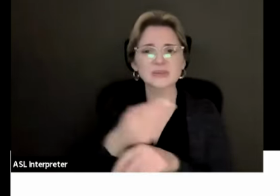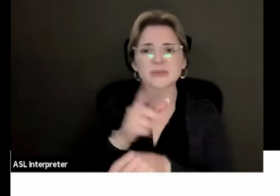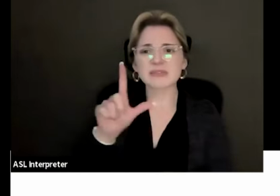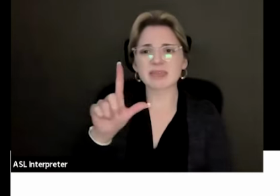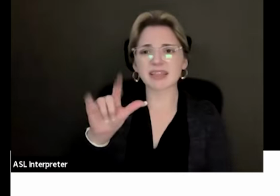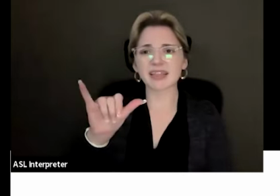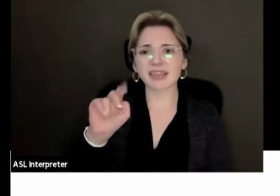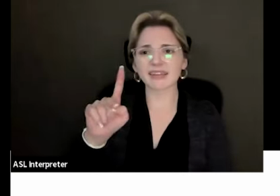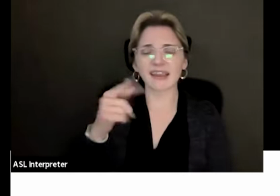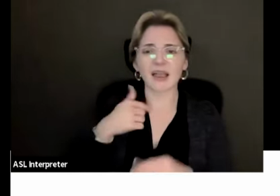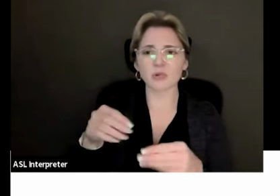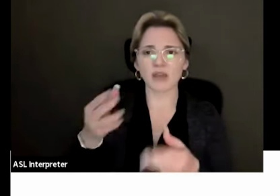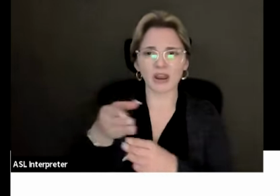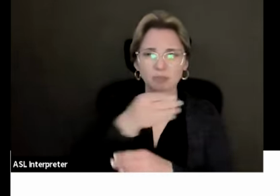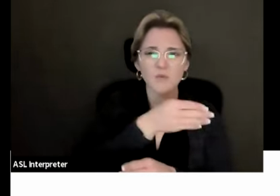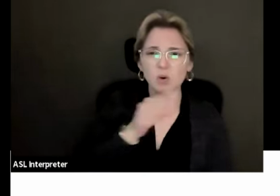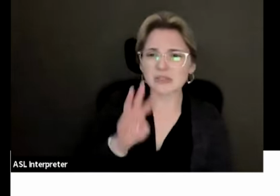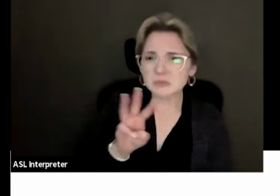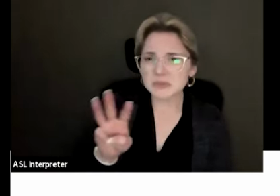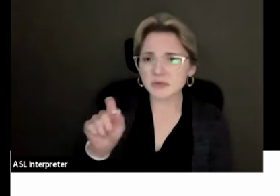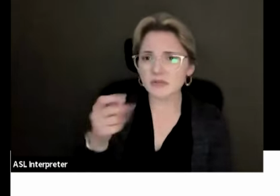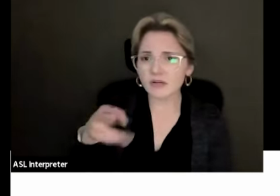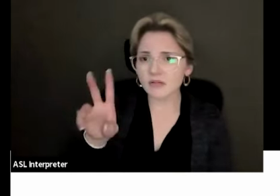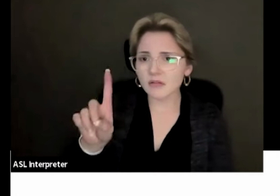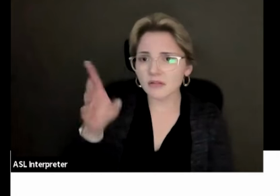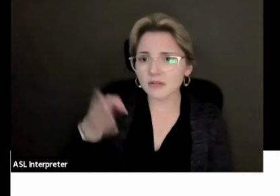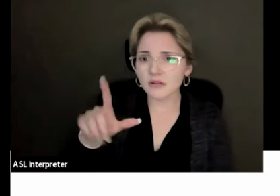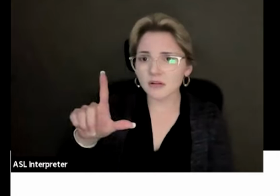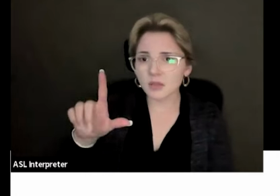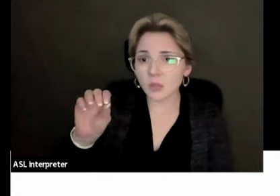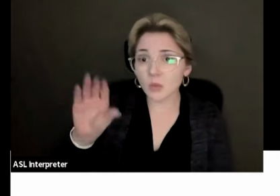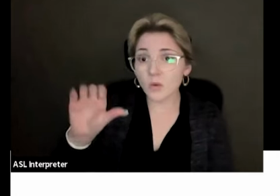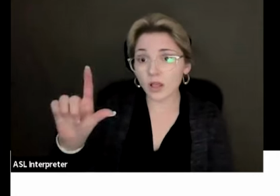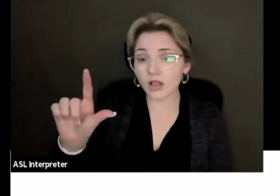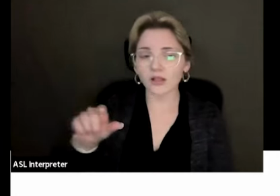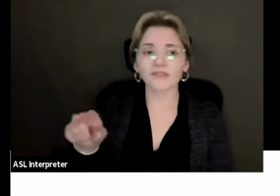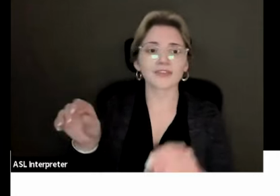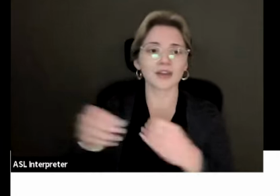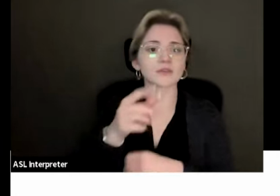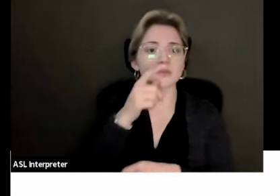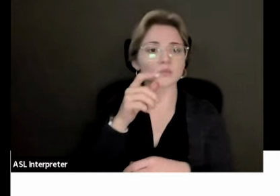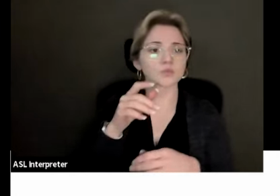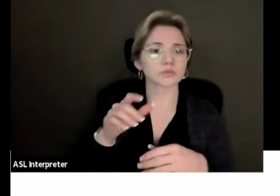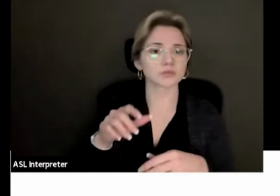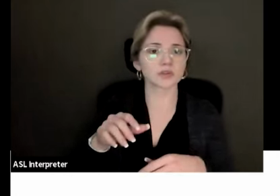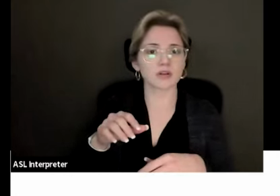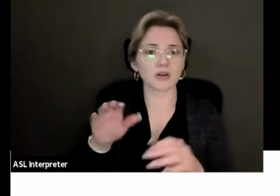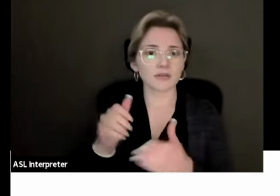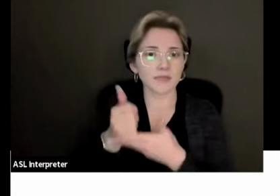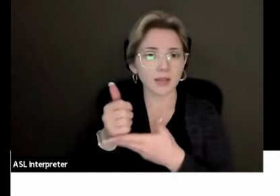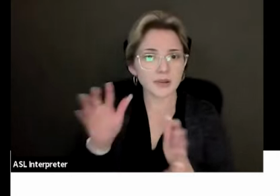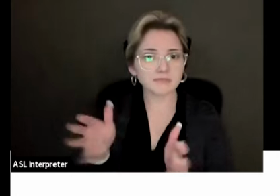earlier. The Office of Fair Housing and Equal Opportunity, they're the office that's implementing and enforcing the laws and the